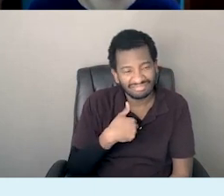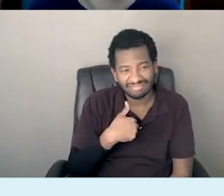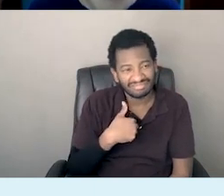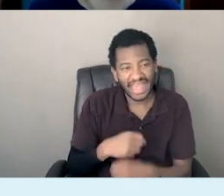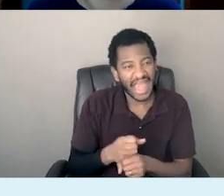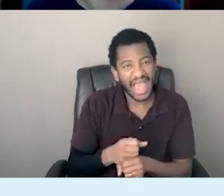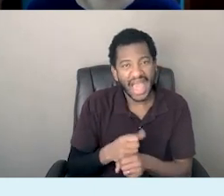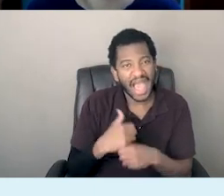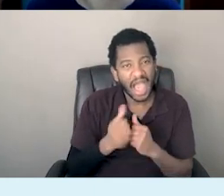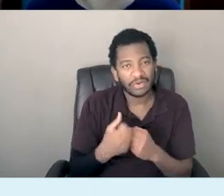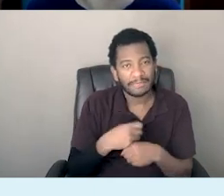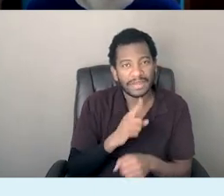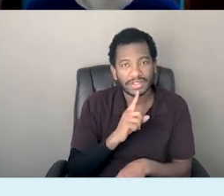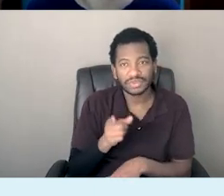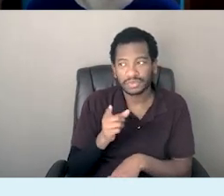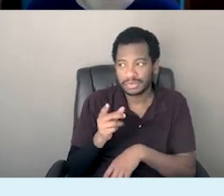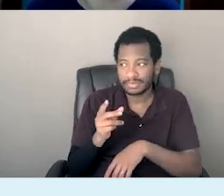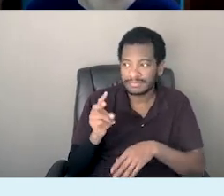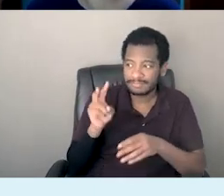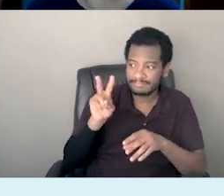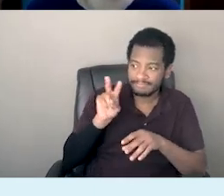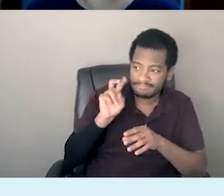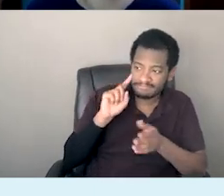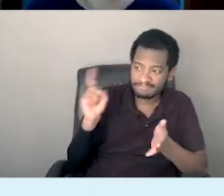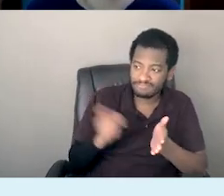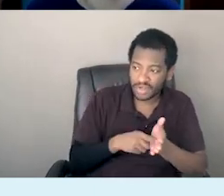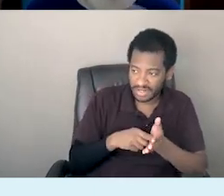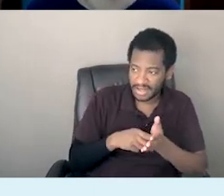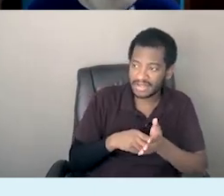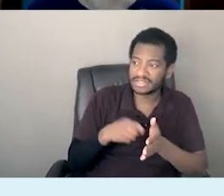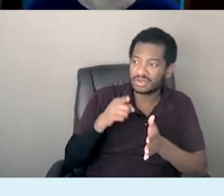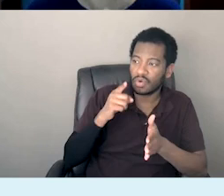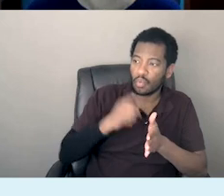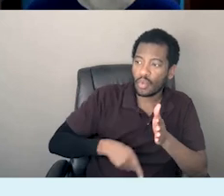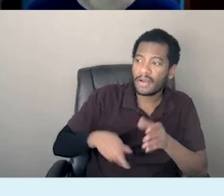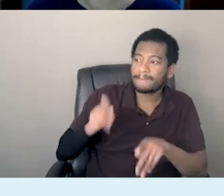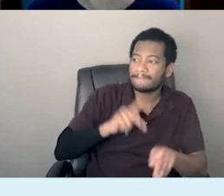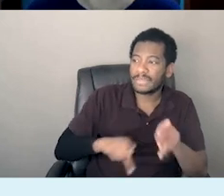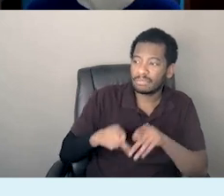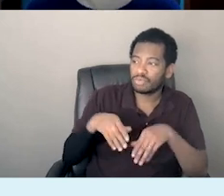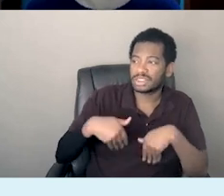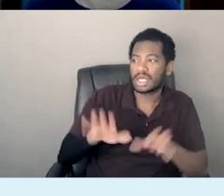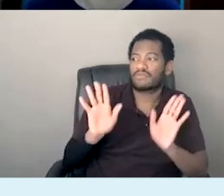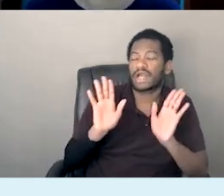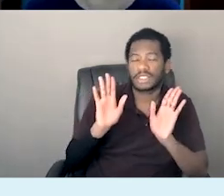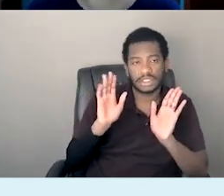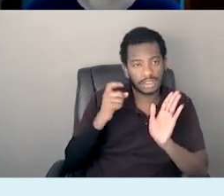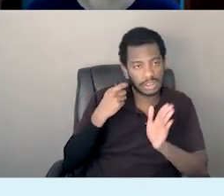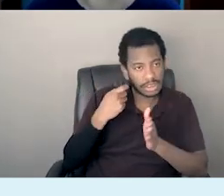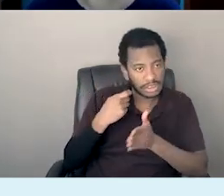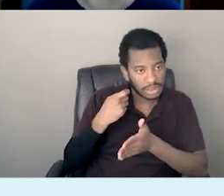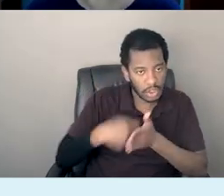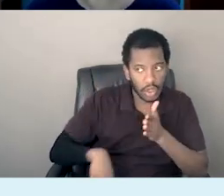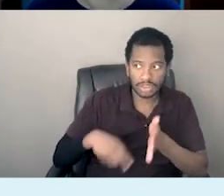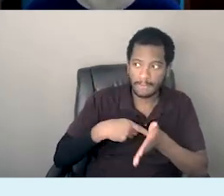the trade-offs that people are facing and trying to measure that? And so there's a lot of overlap here. I don't know if I answered your question,